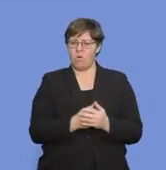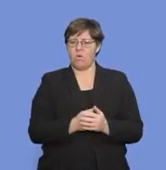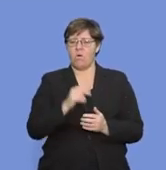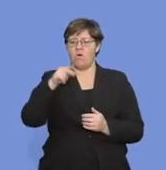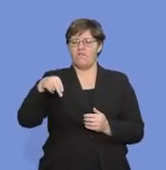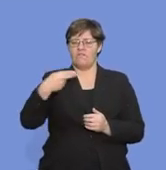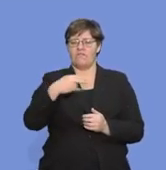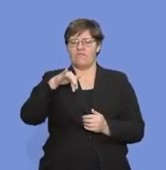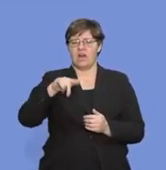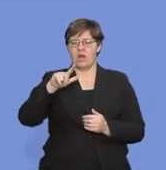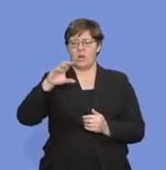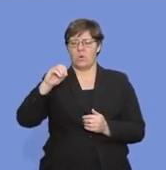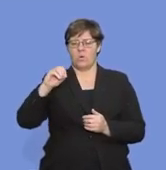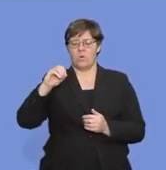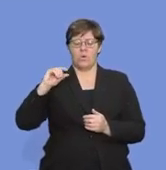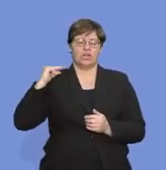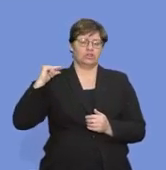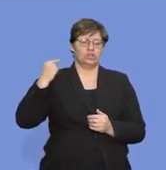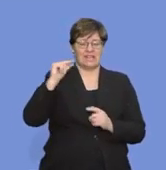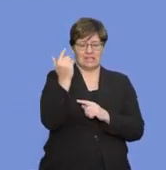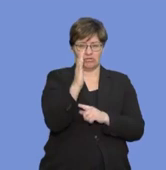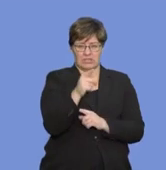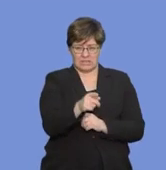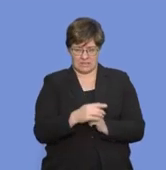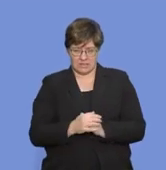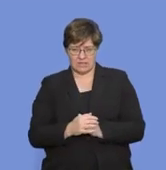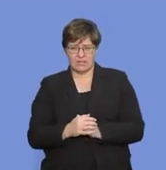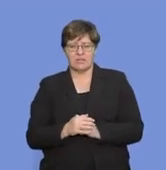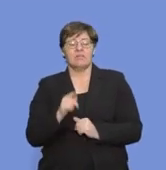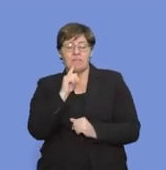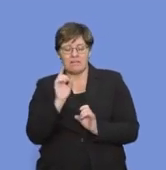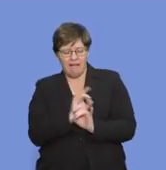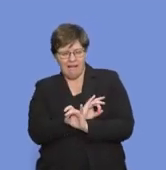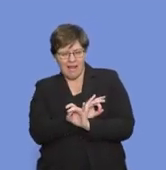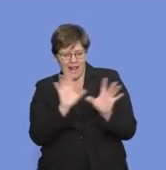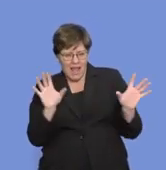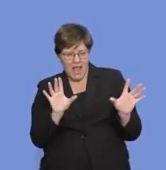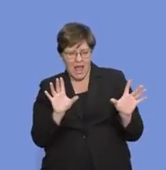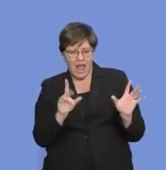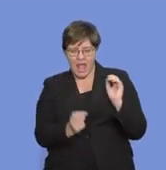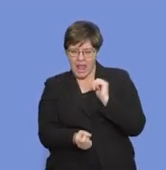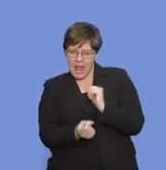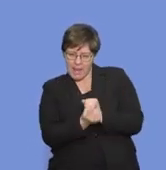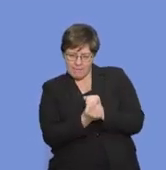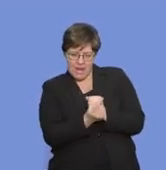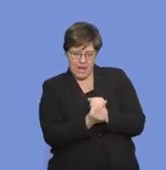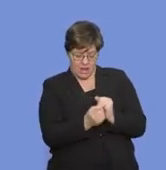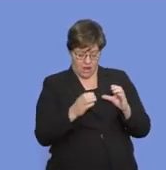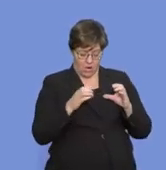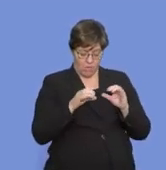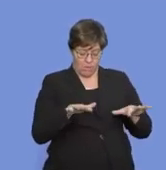little bit of a larger diagram than that, it's very clear where speciation events